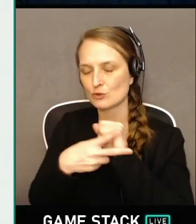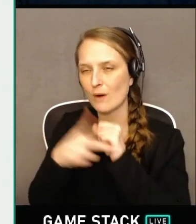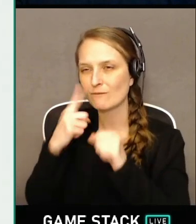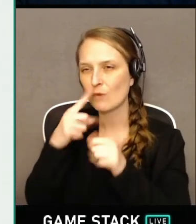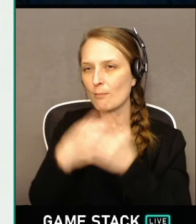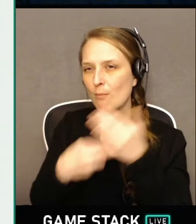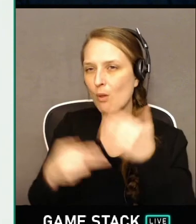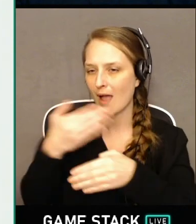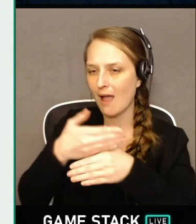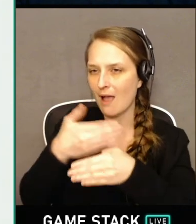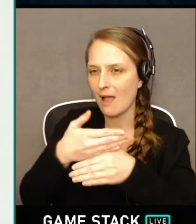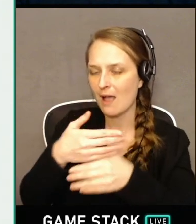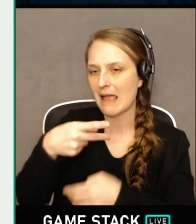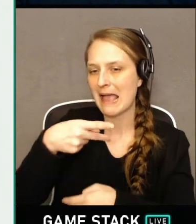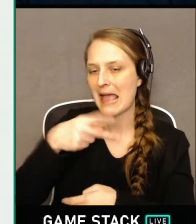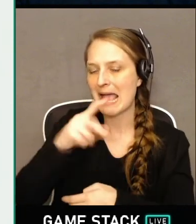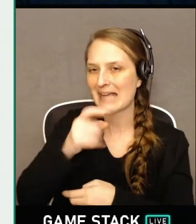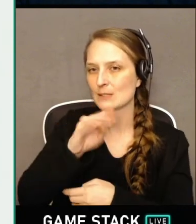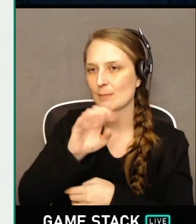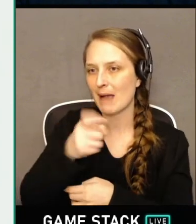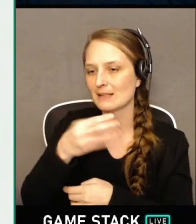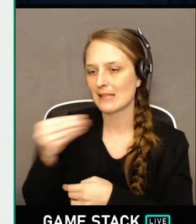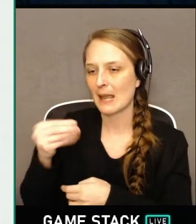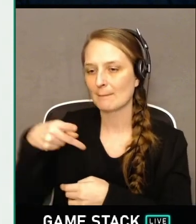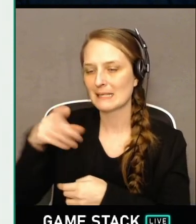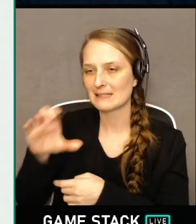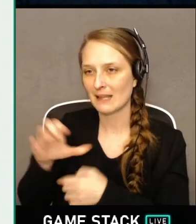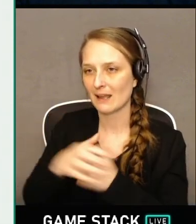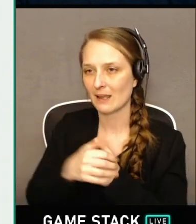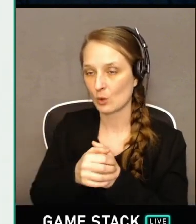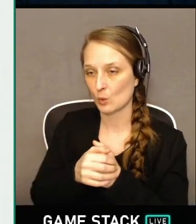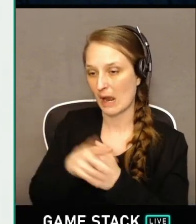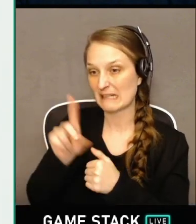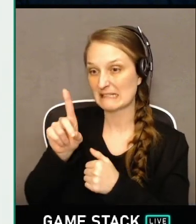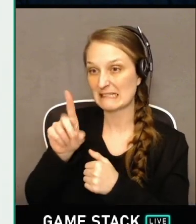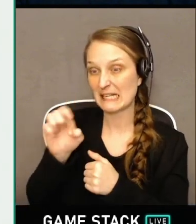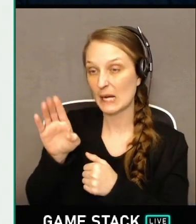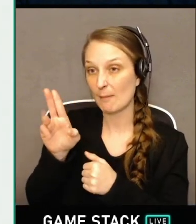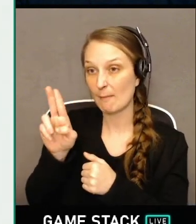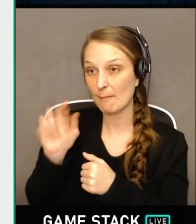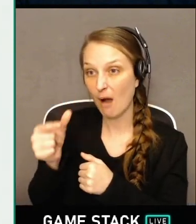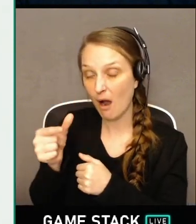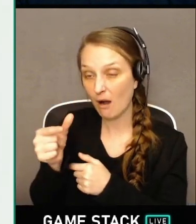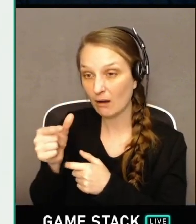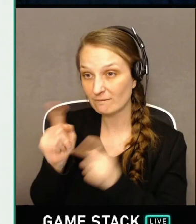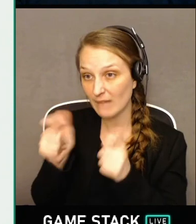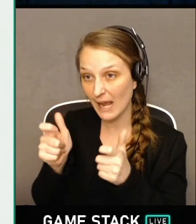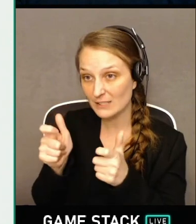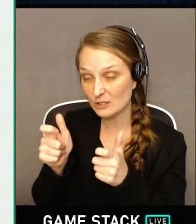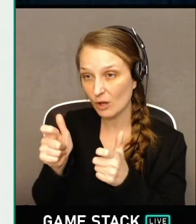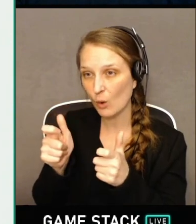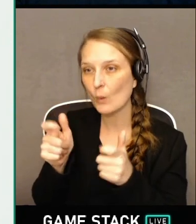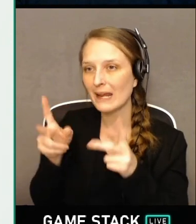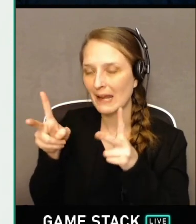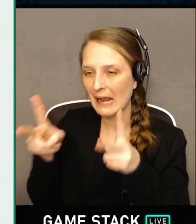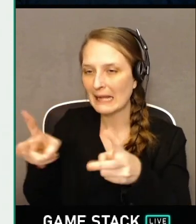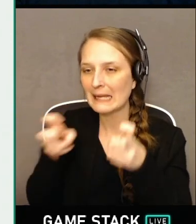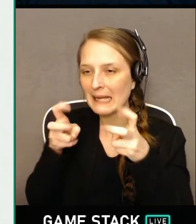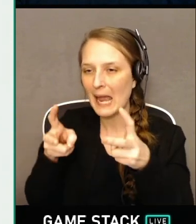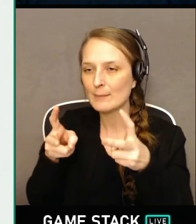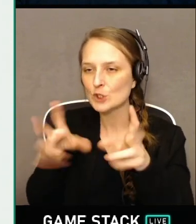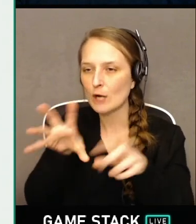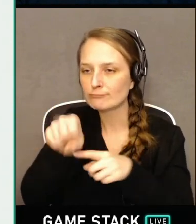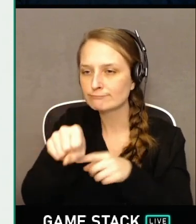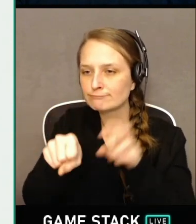PC. You want to make your debugging faster. That's why we rewrote the capture layer in PIX to give you faster GPU